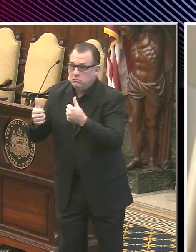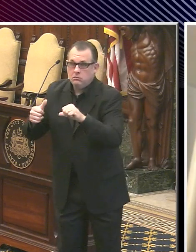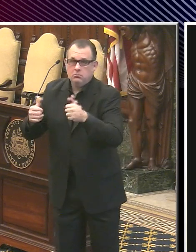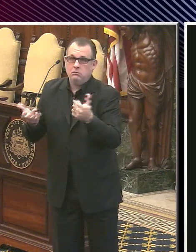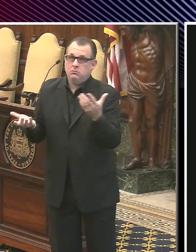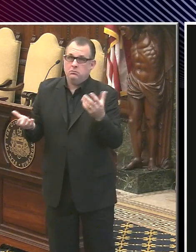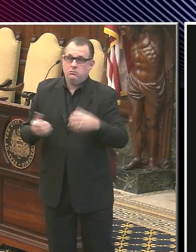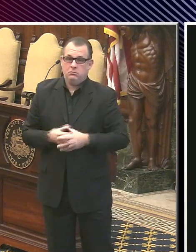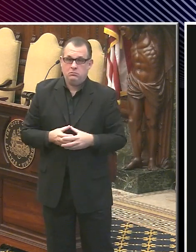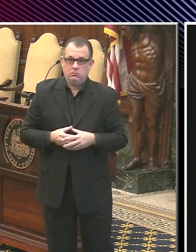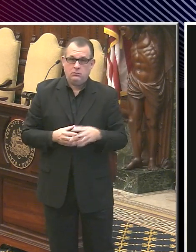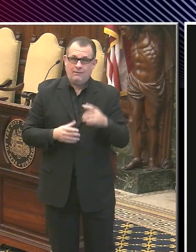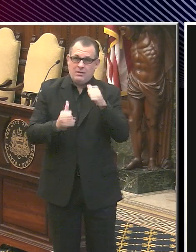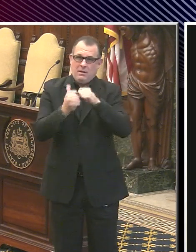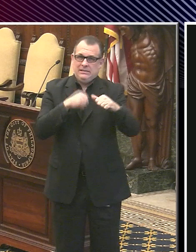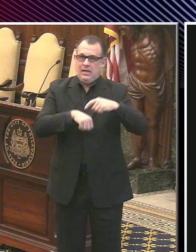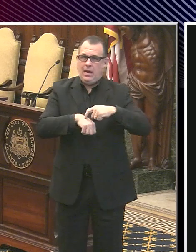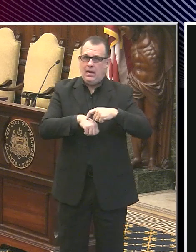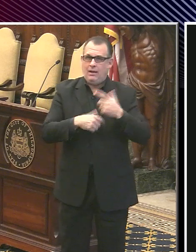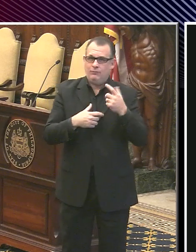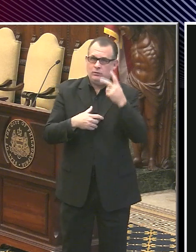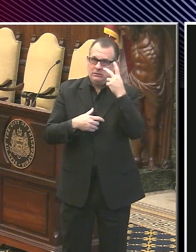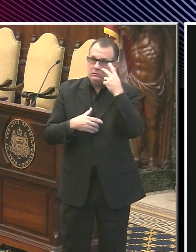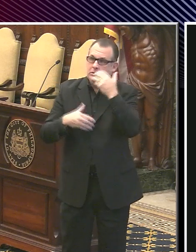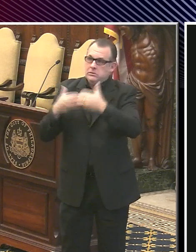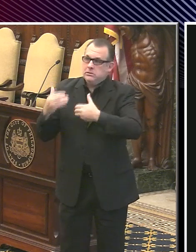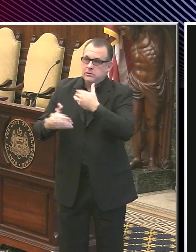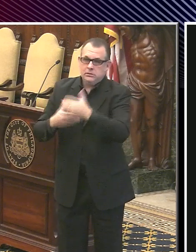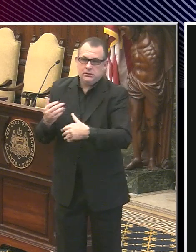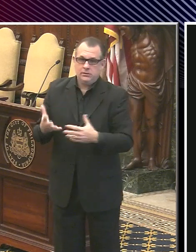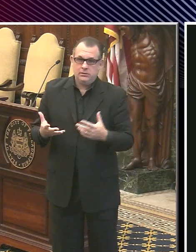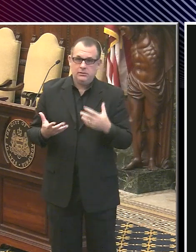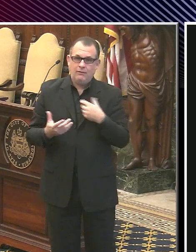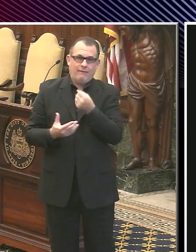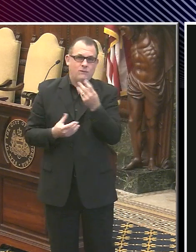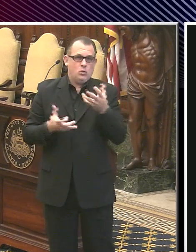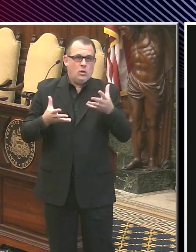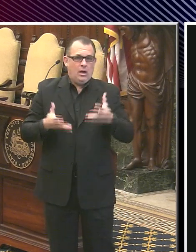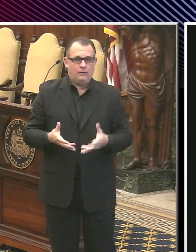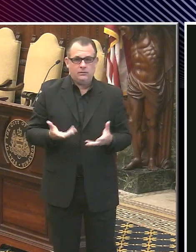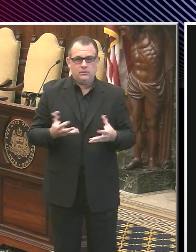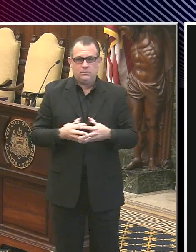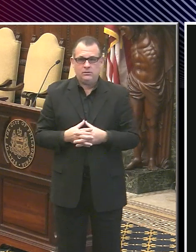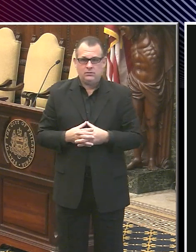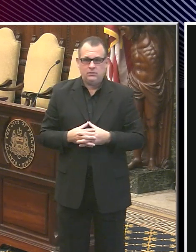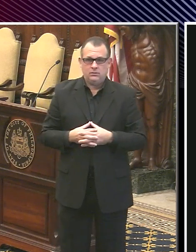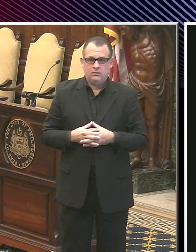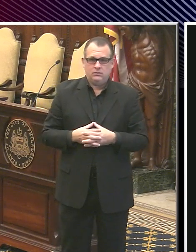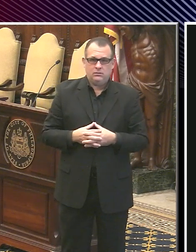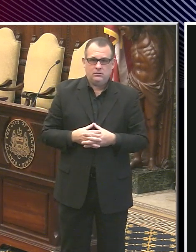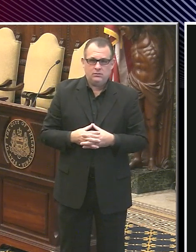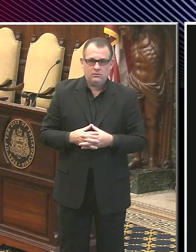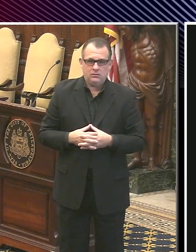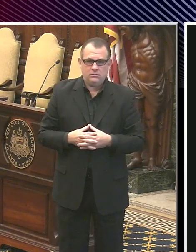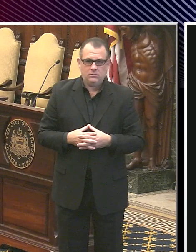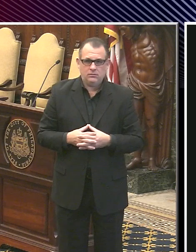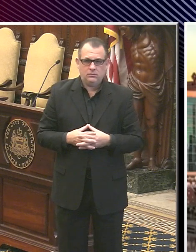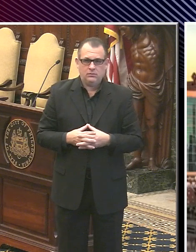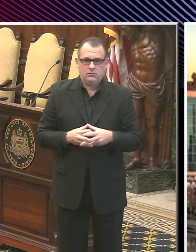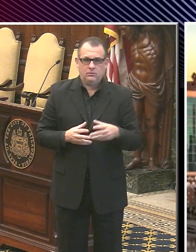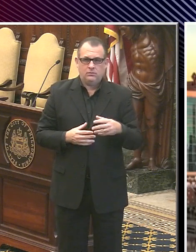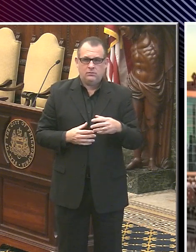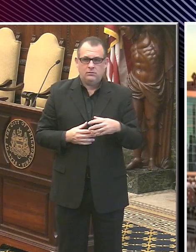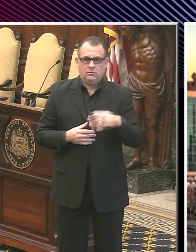are past time, but let's try to squeeze in those who have their hands raised. Perla Lara of Impacto, do you have a quick question?